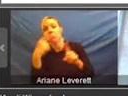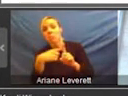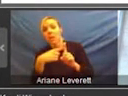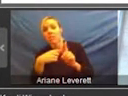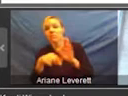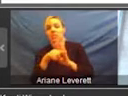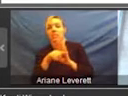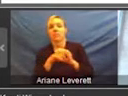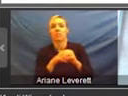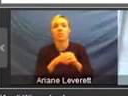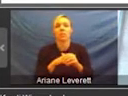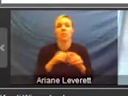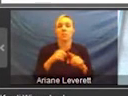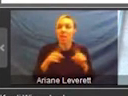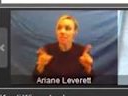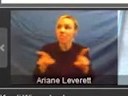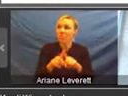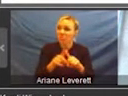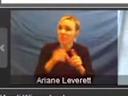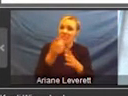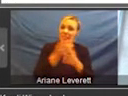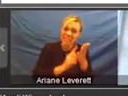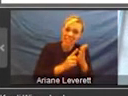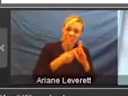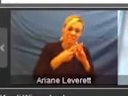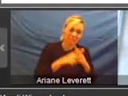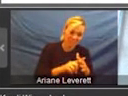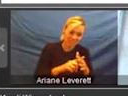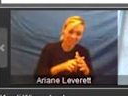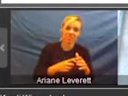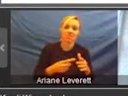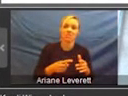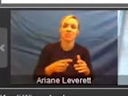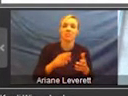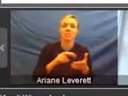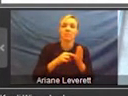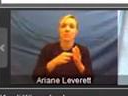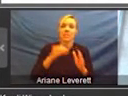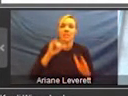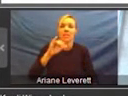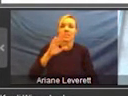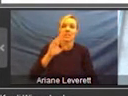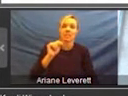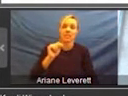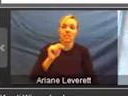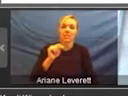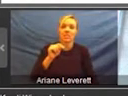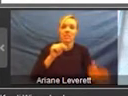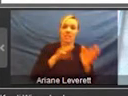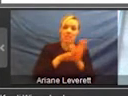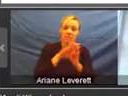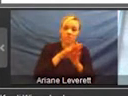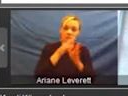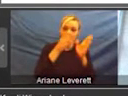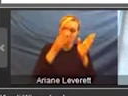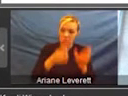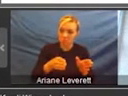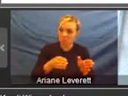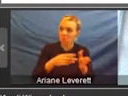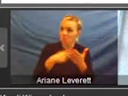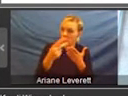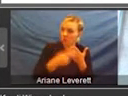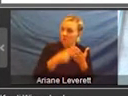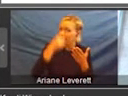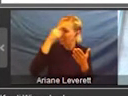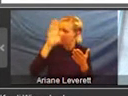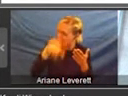only ICT developers or app developers, if a program thinks it does need a technical